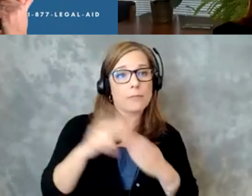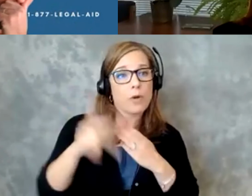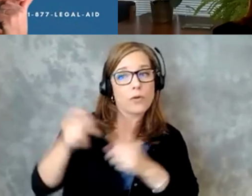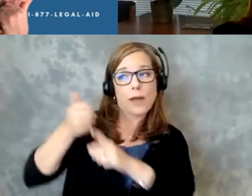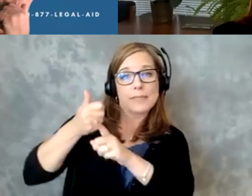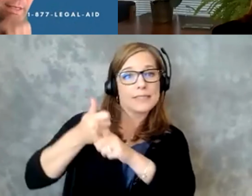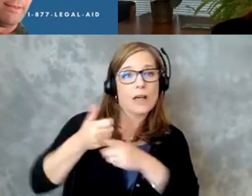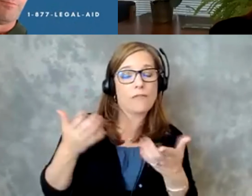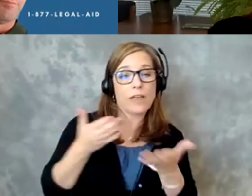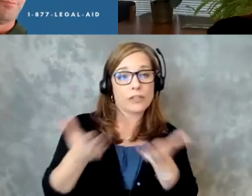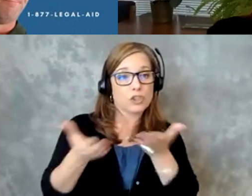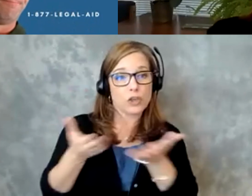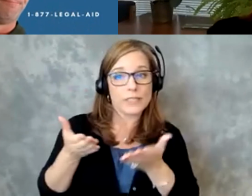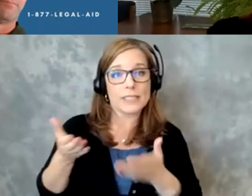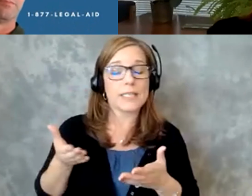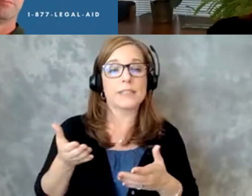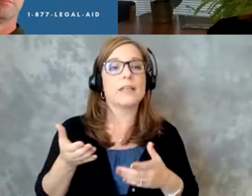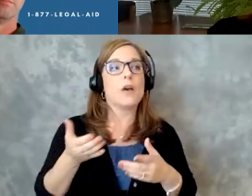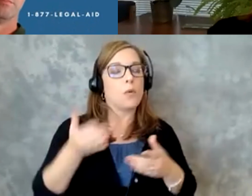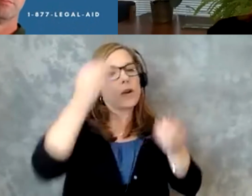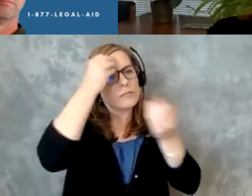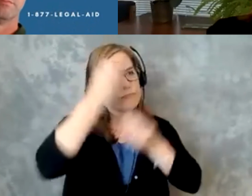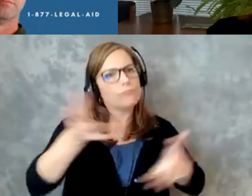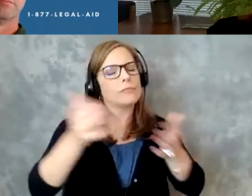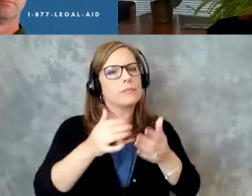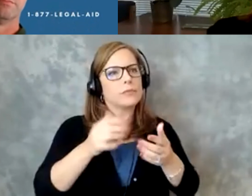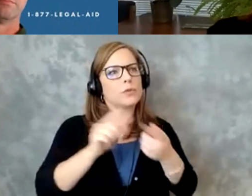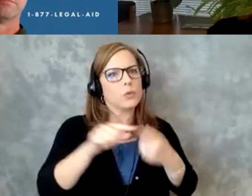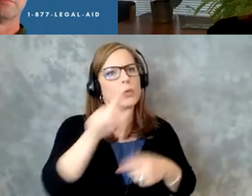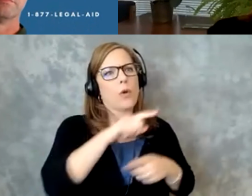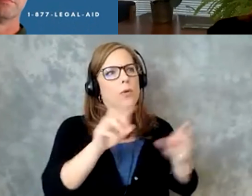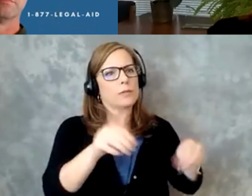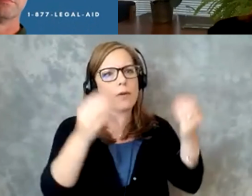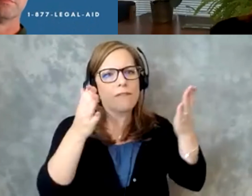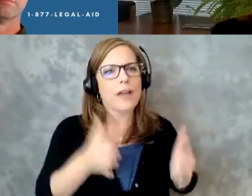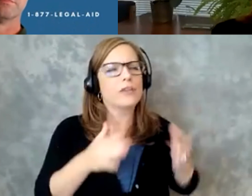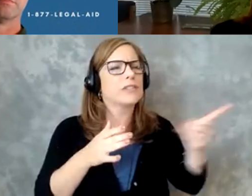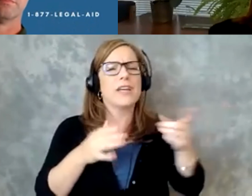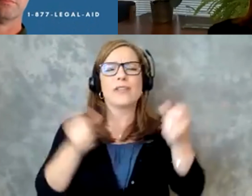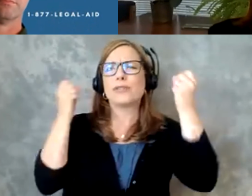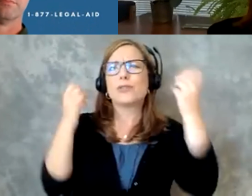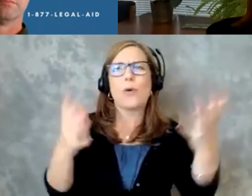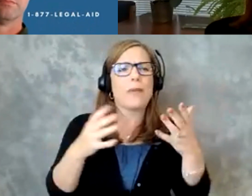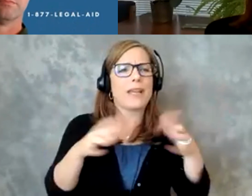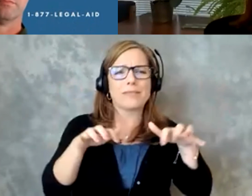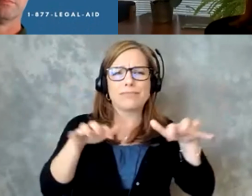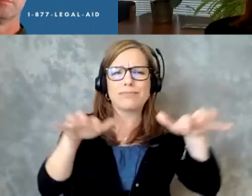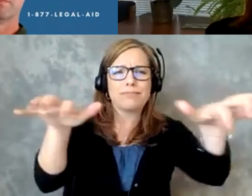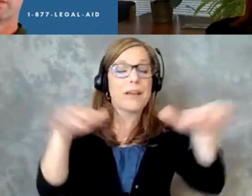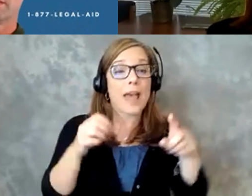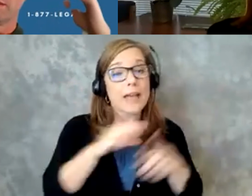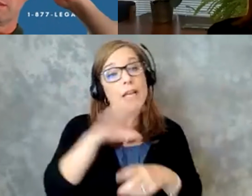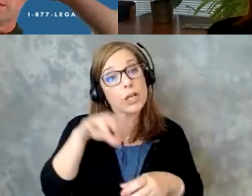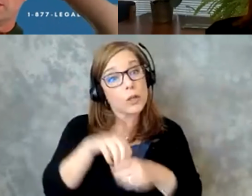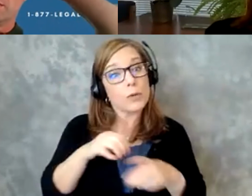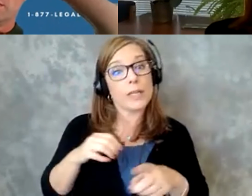services to other providers. Again, there's so many providers out there, including some of my colleagues, that have